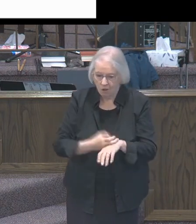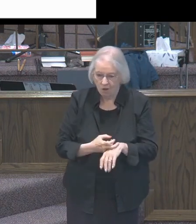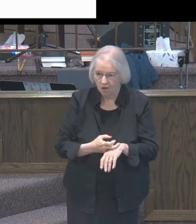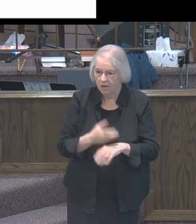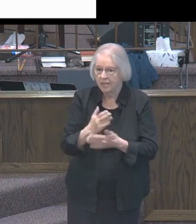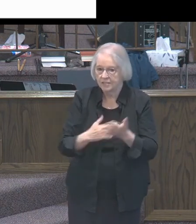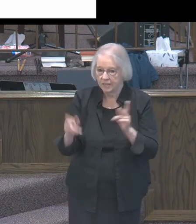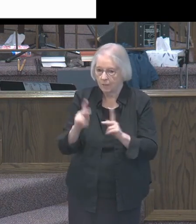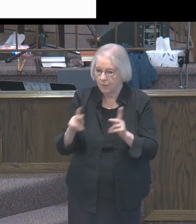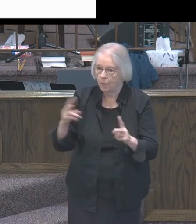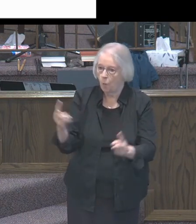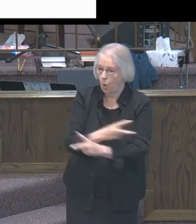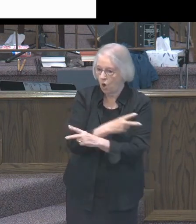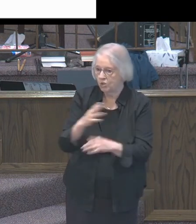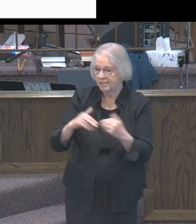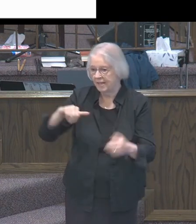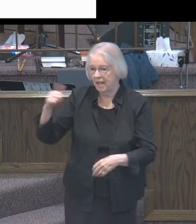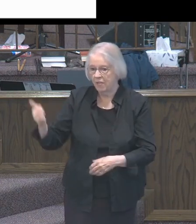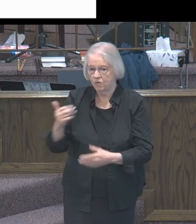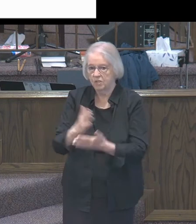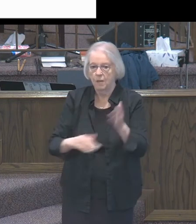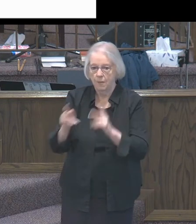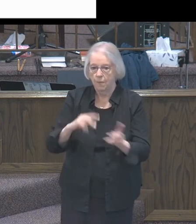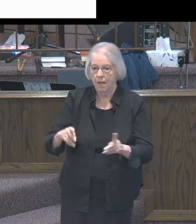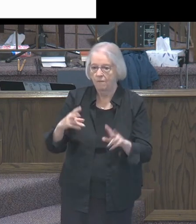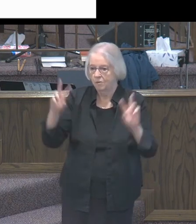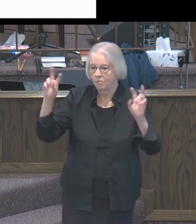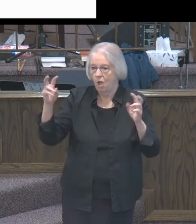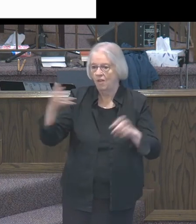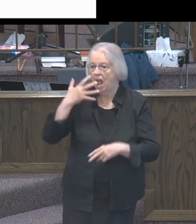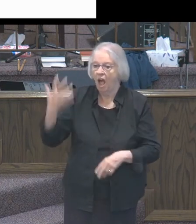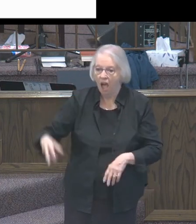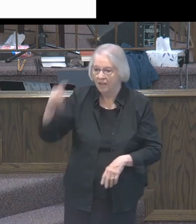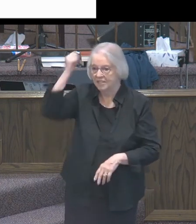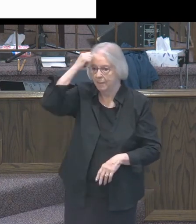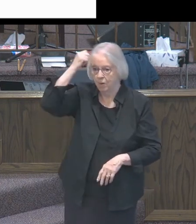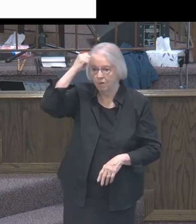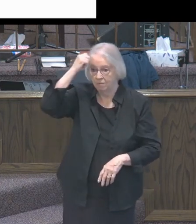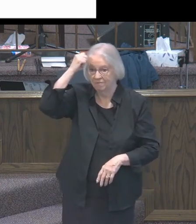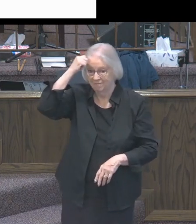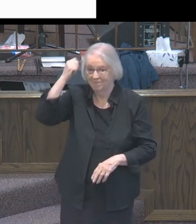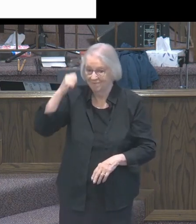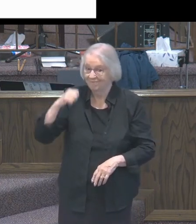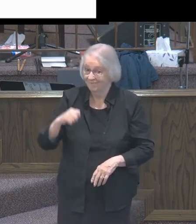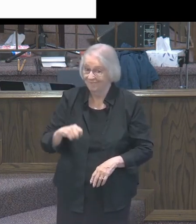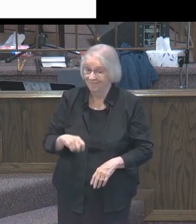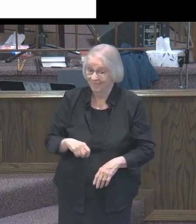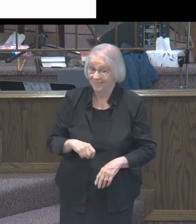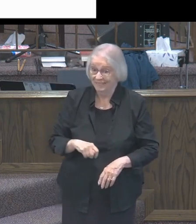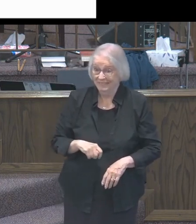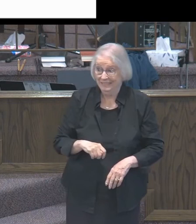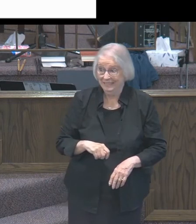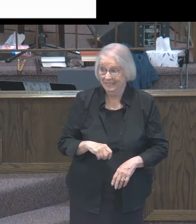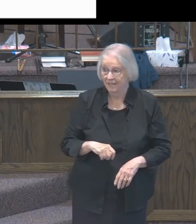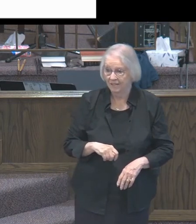my tendencies? What are my tendencies? My tendency is to lash. My tendency, and this is what's so